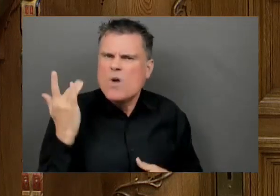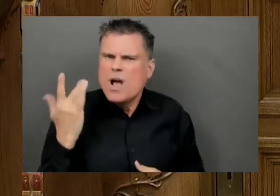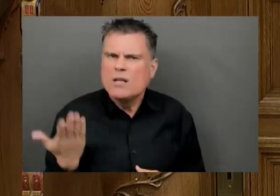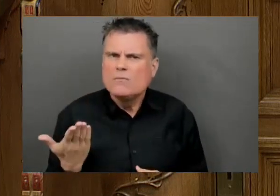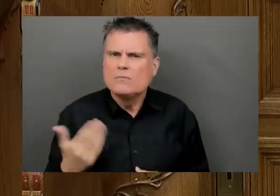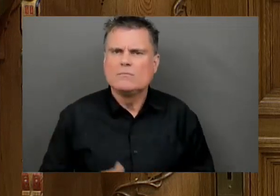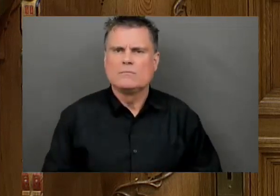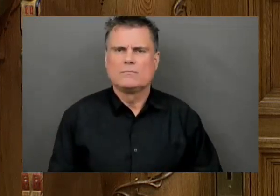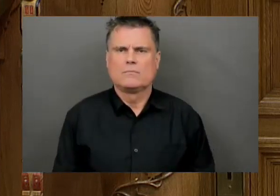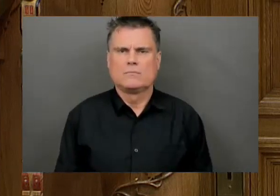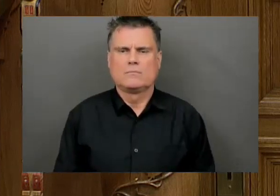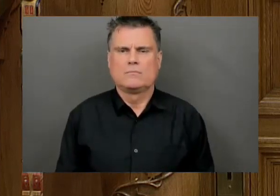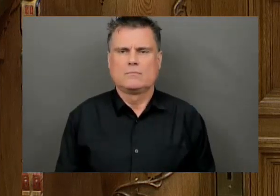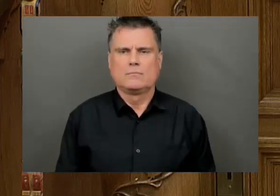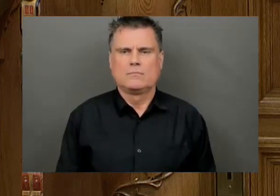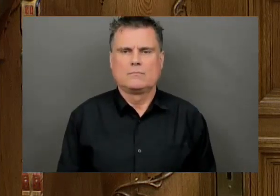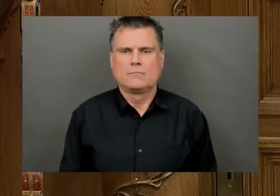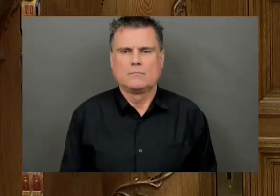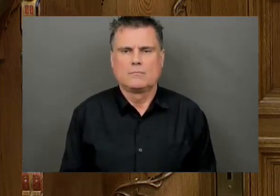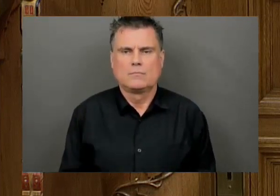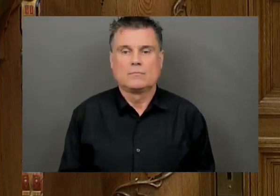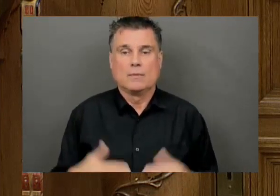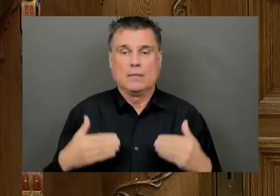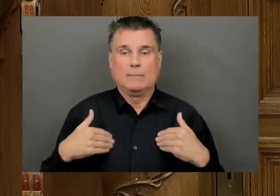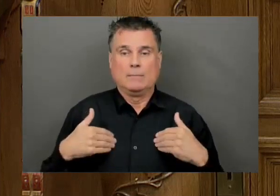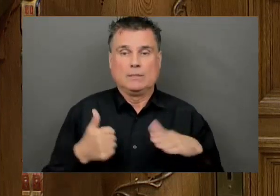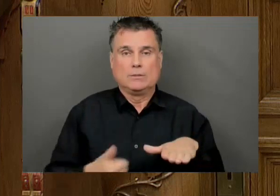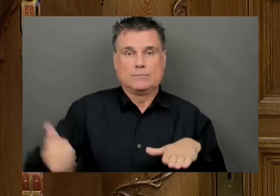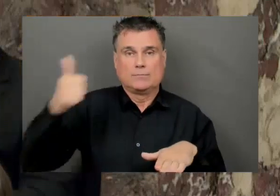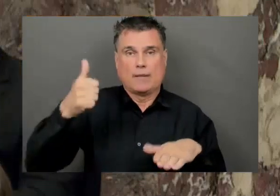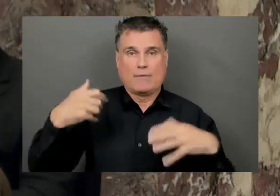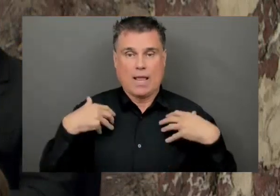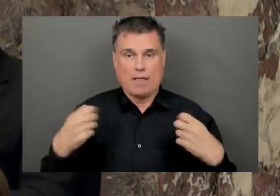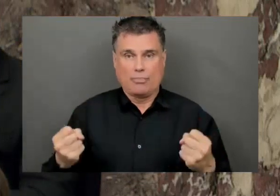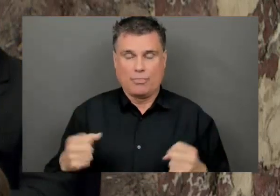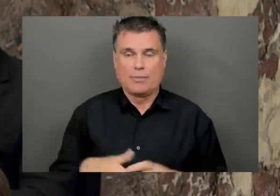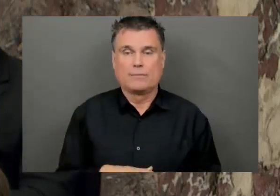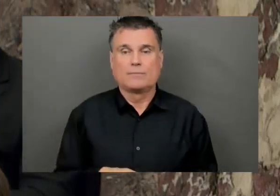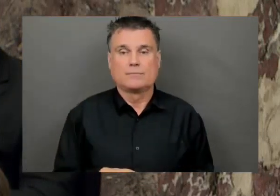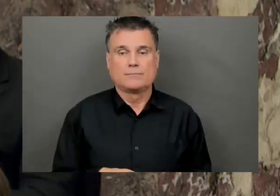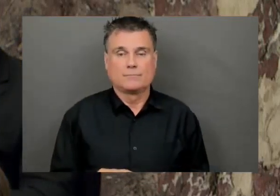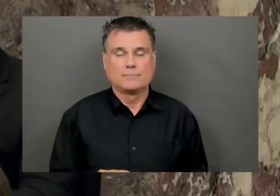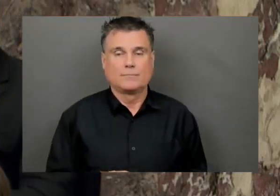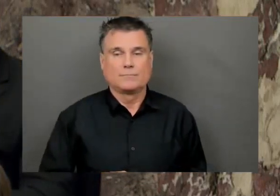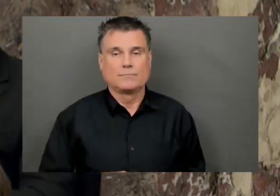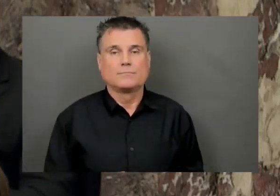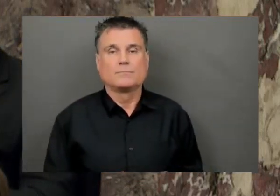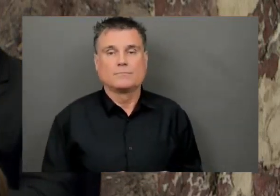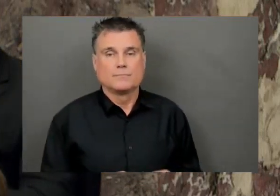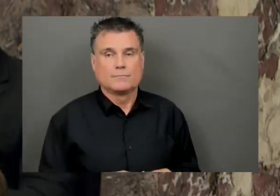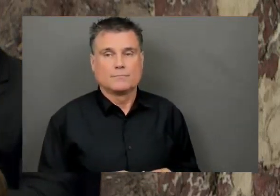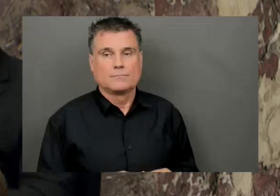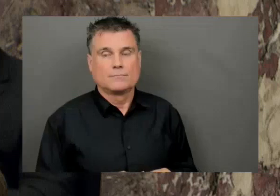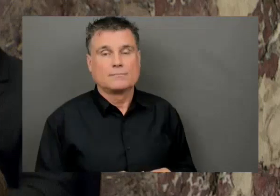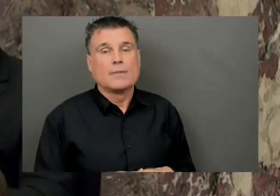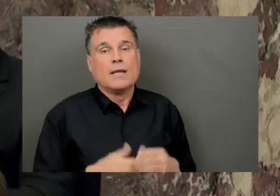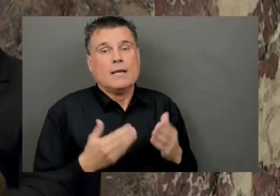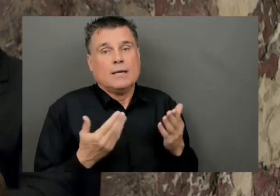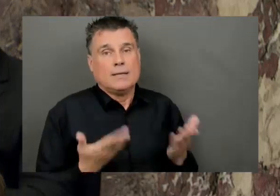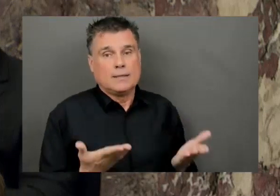Minister of Health. Thank you very much, Honourable Speaker. This week and in April, we